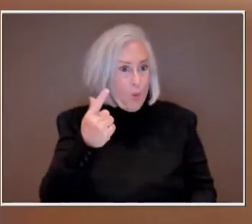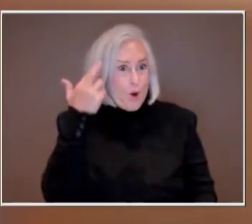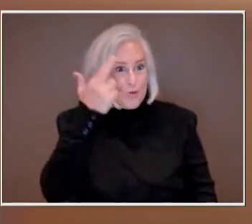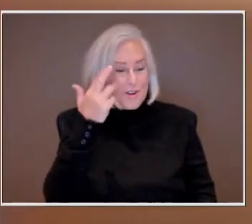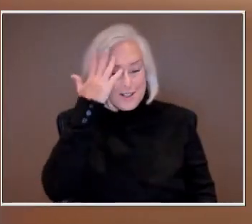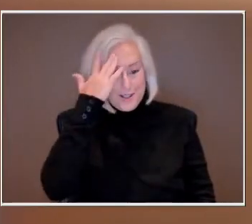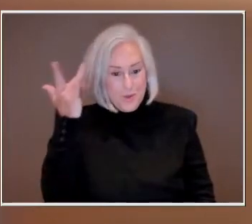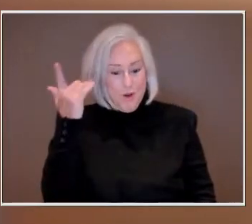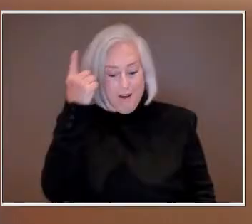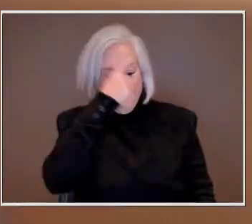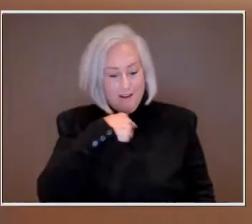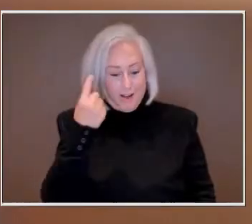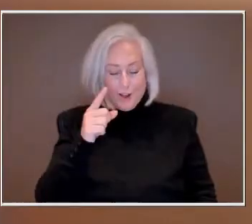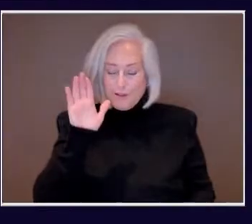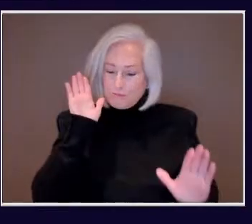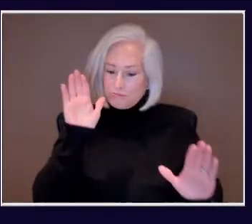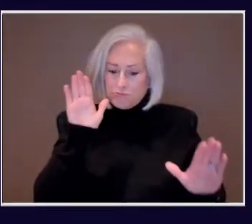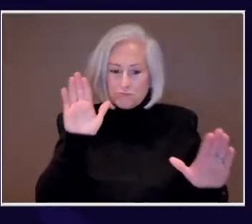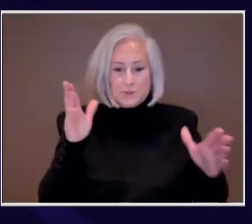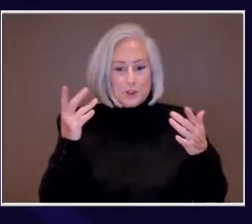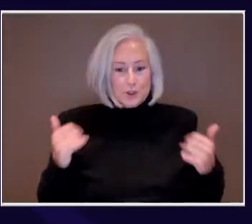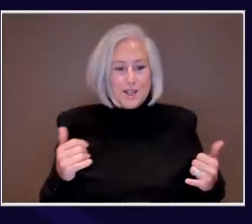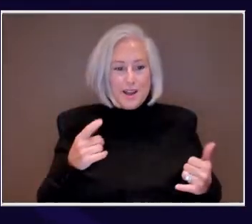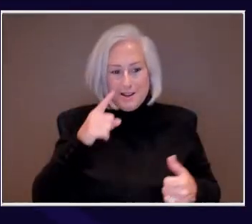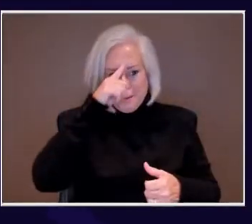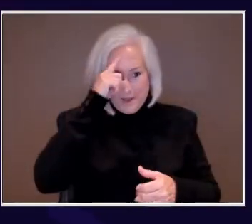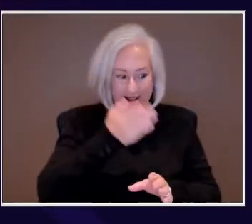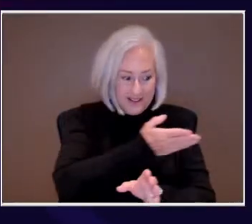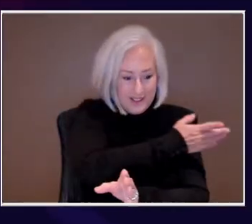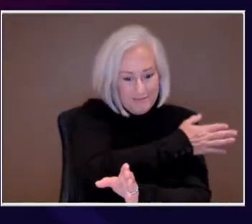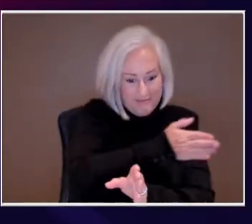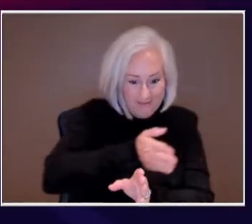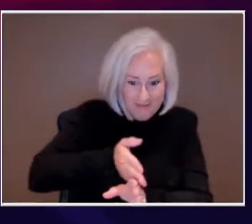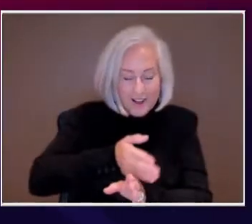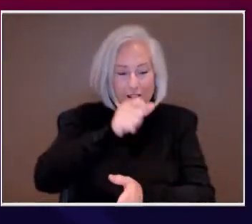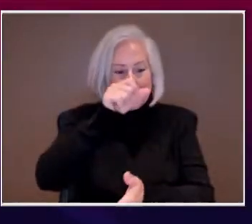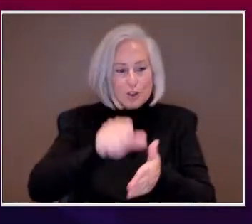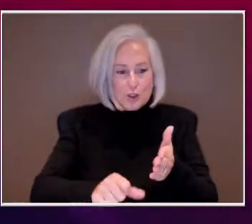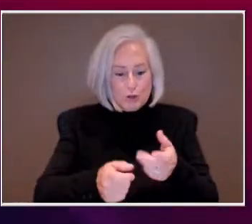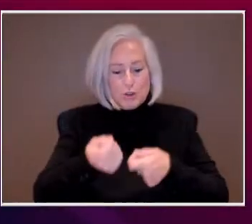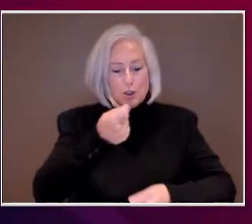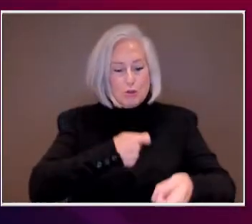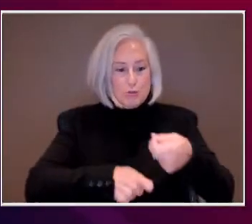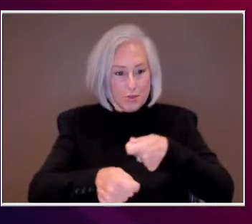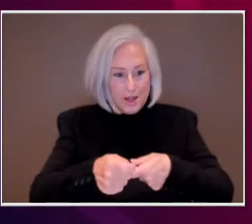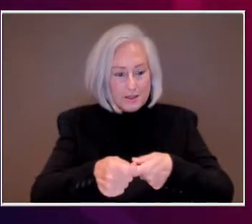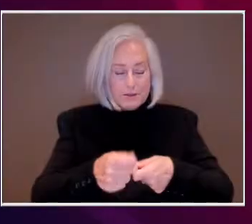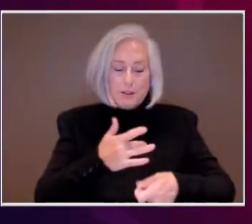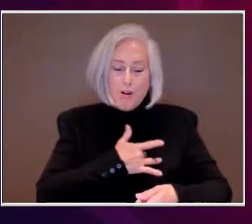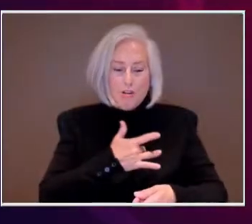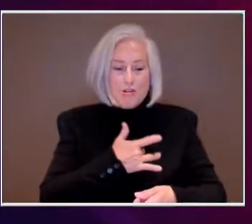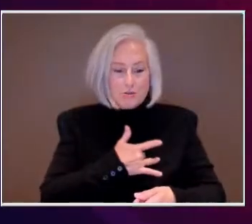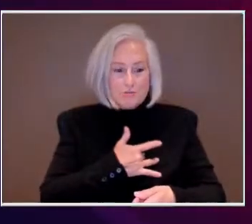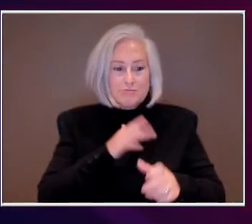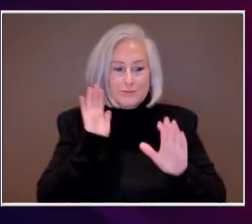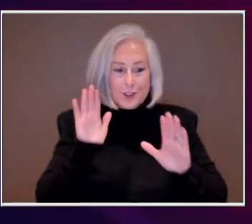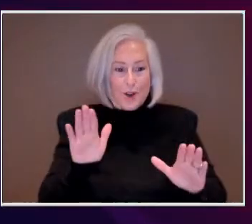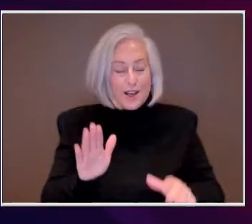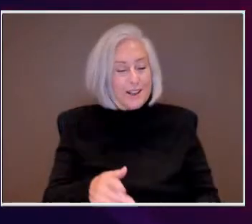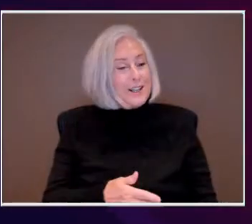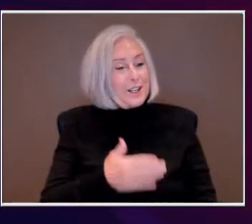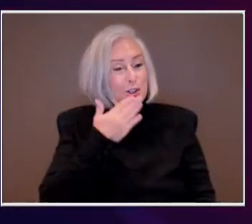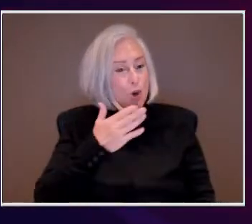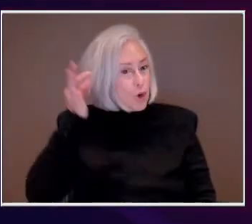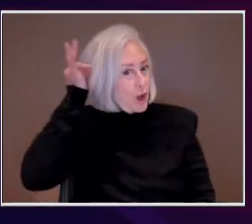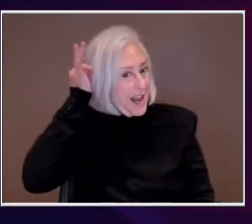does today is all the work that he put in leading up to that moment. So the hair is good genes from his dad, but